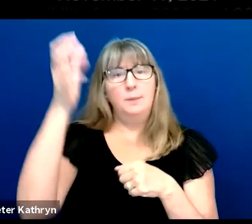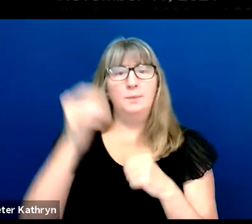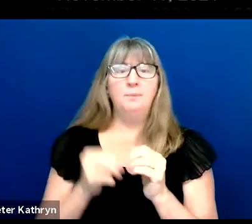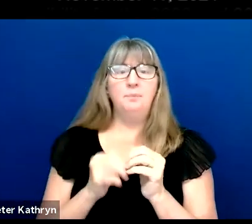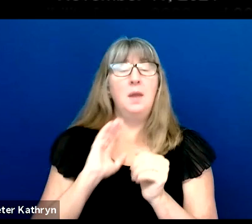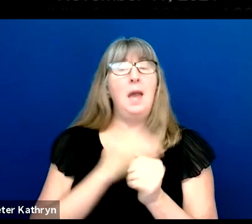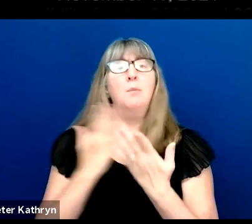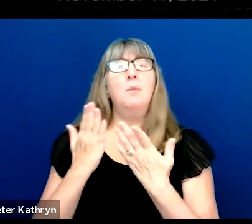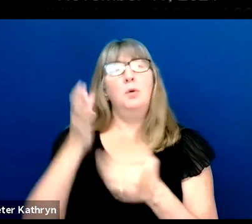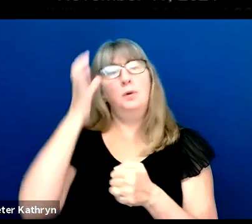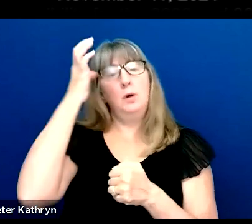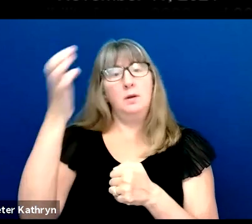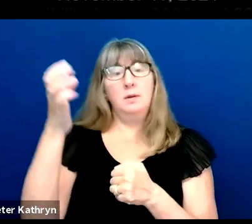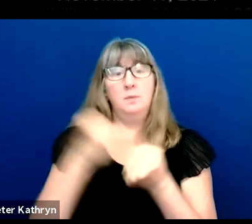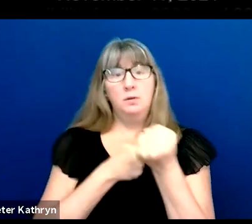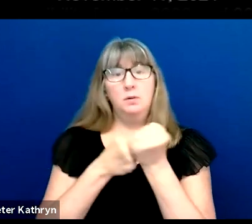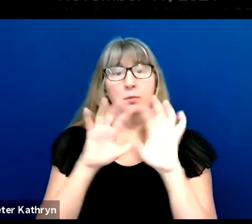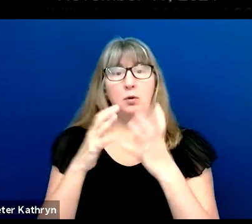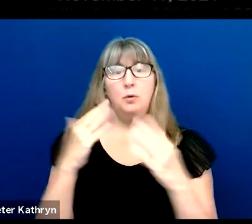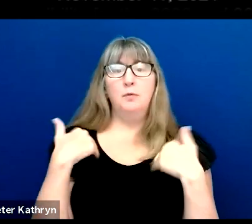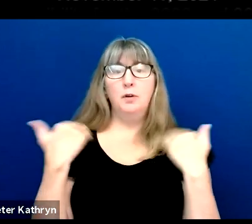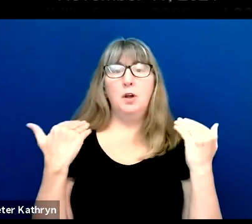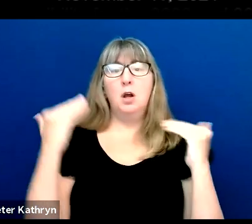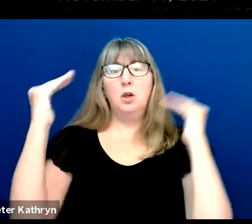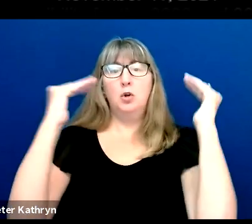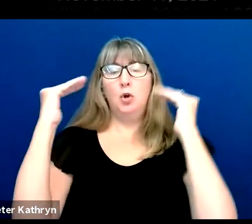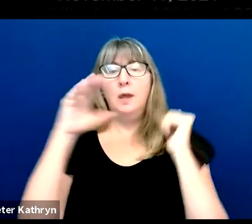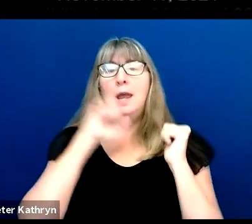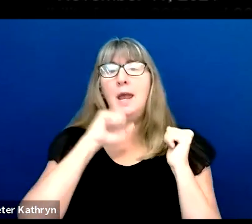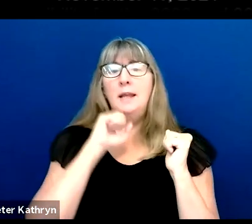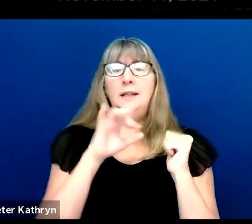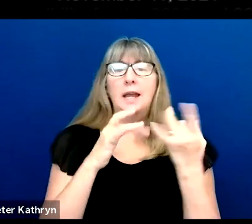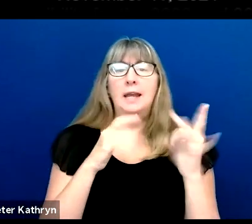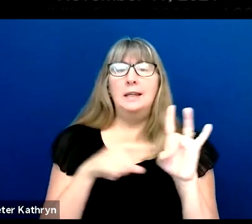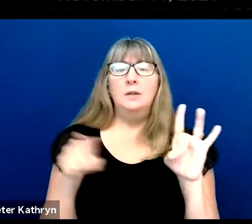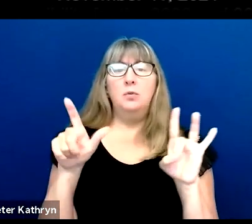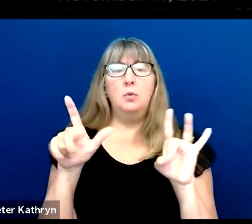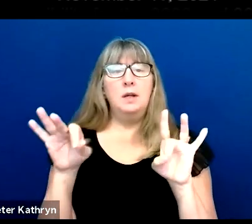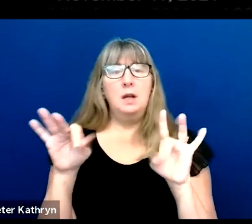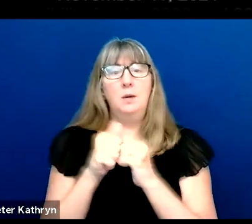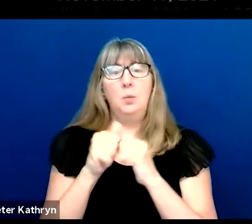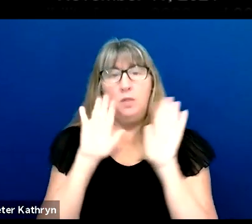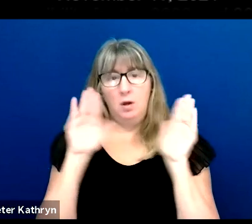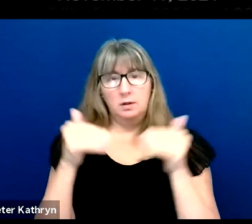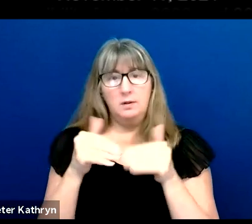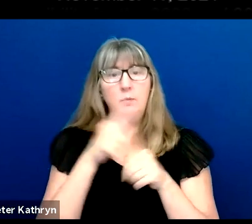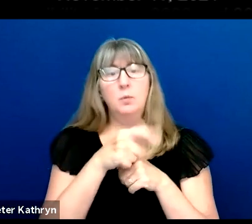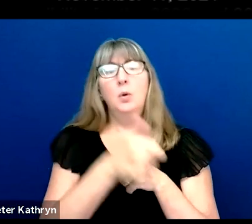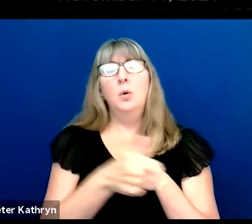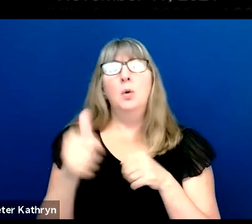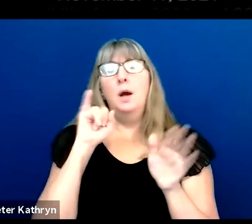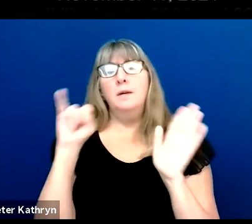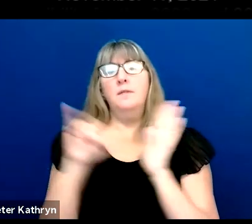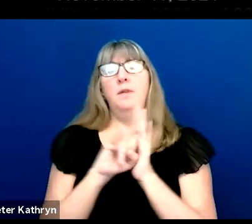Our concept is a support group for young adults aged 18 through 29 with autism who identify as people